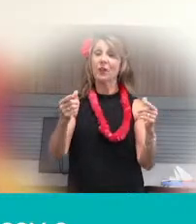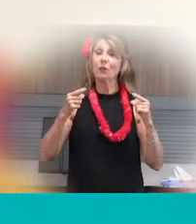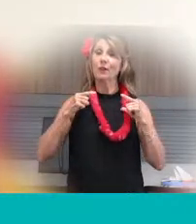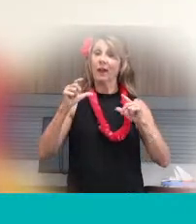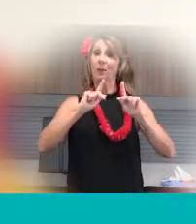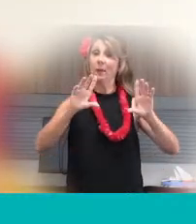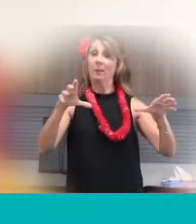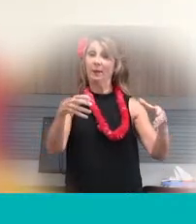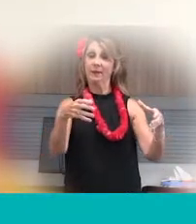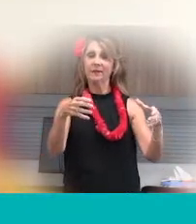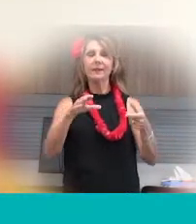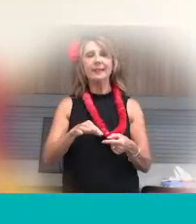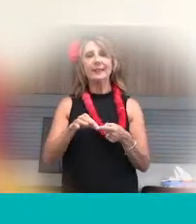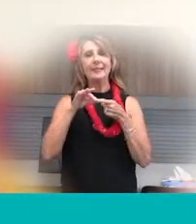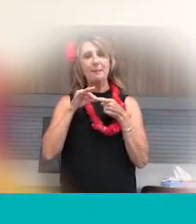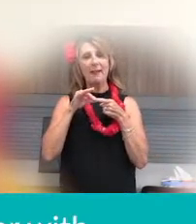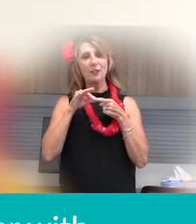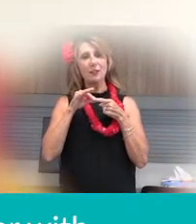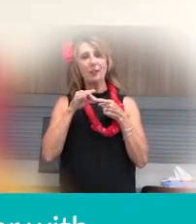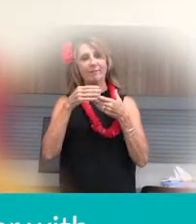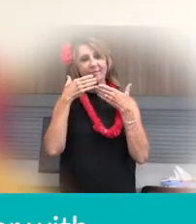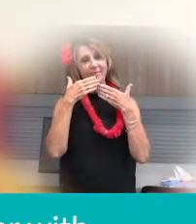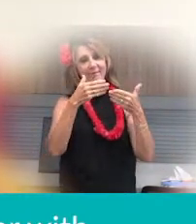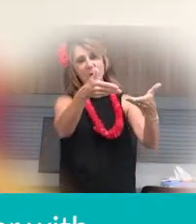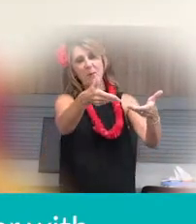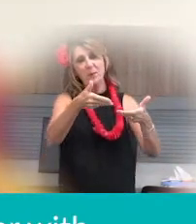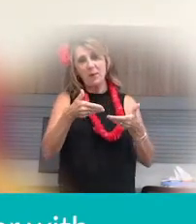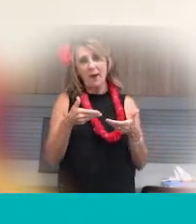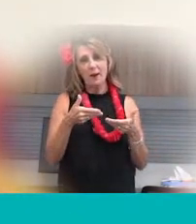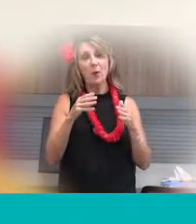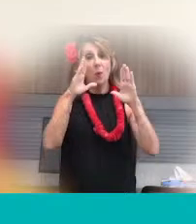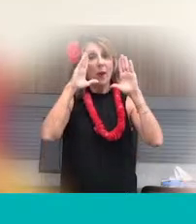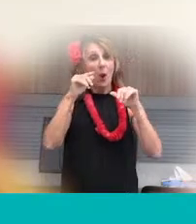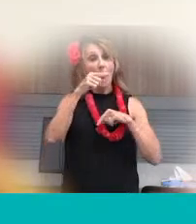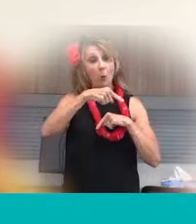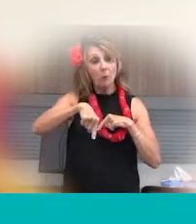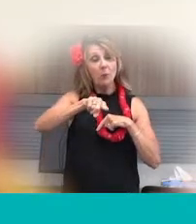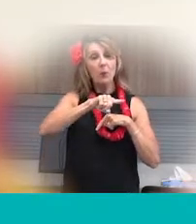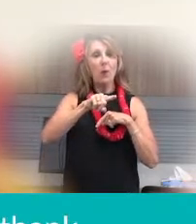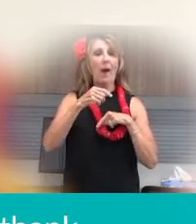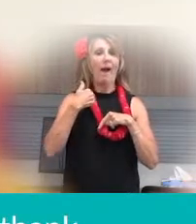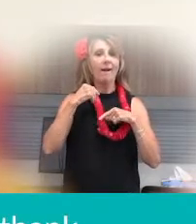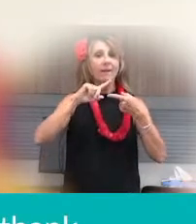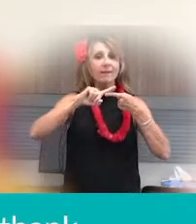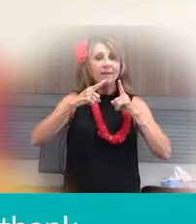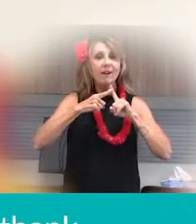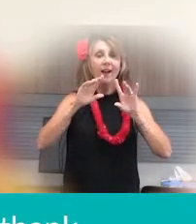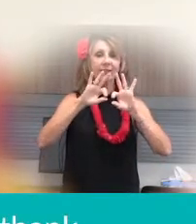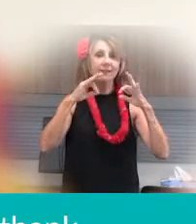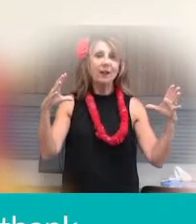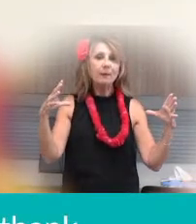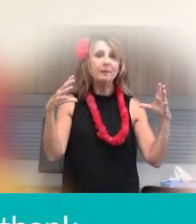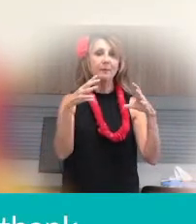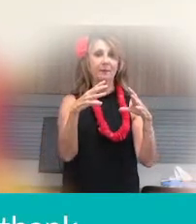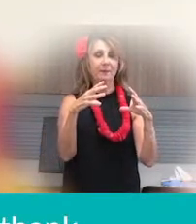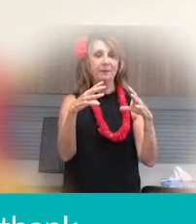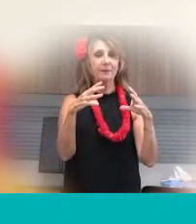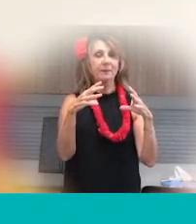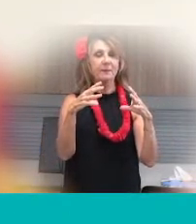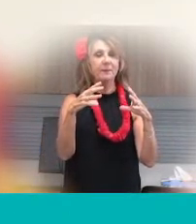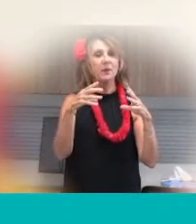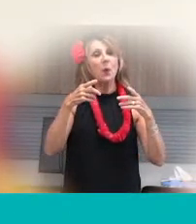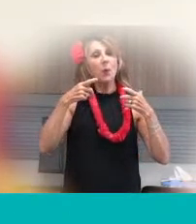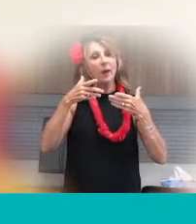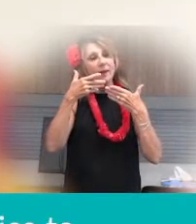wish to say a special word of welcome. We hope that you're able to gather with the ones closest to you as we take a few minutes to say